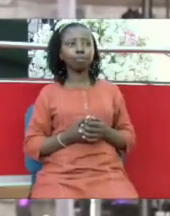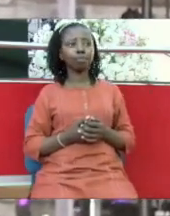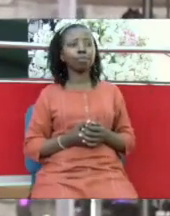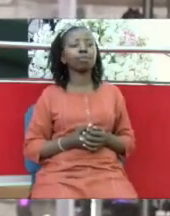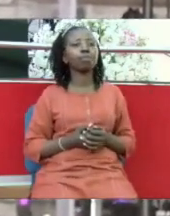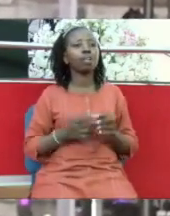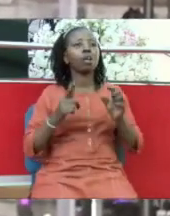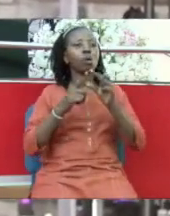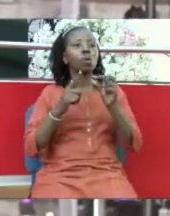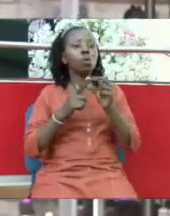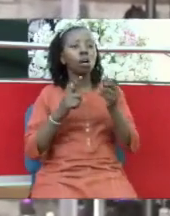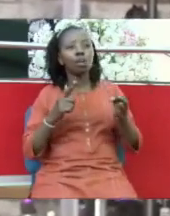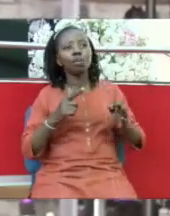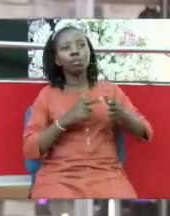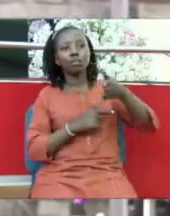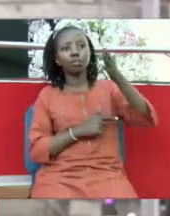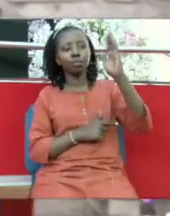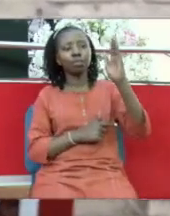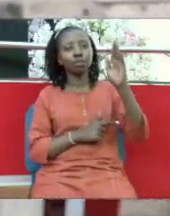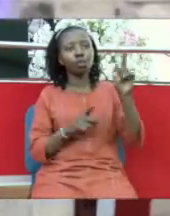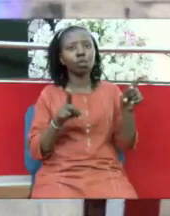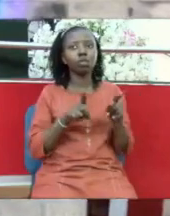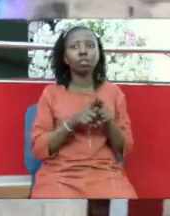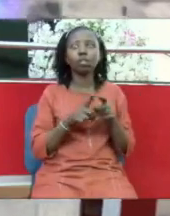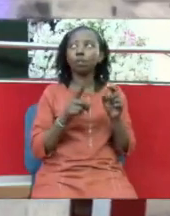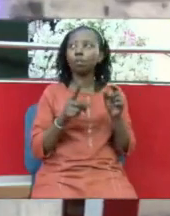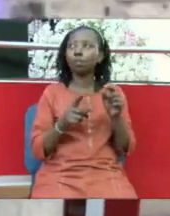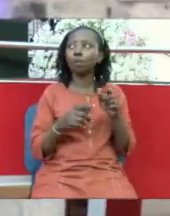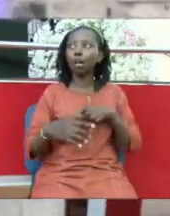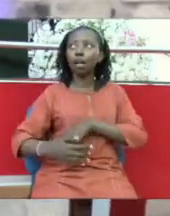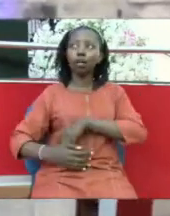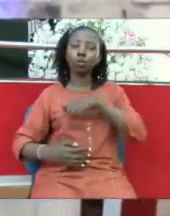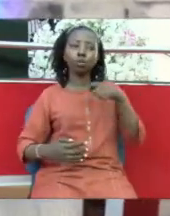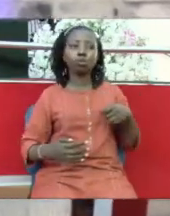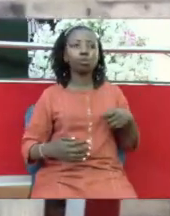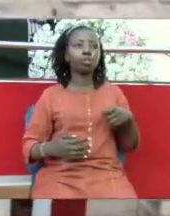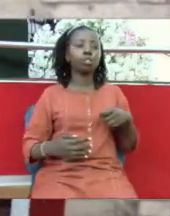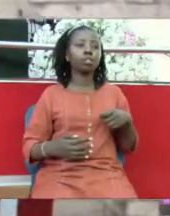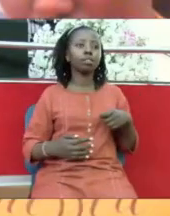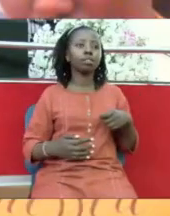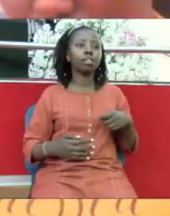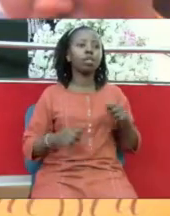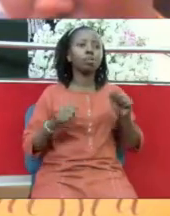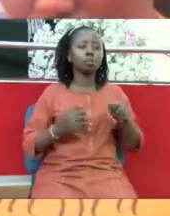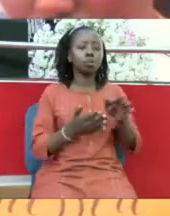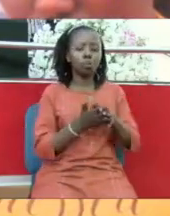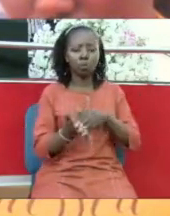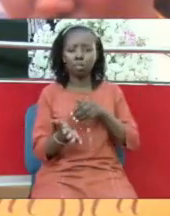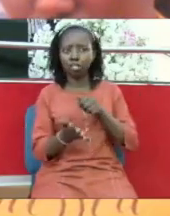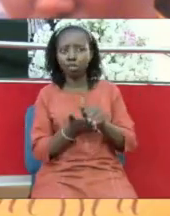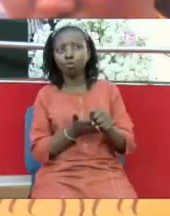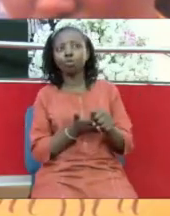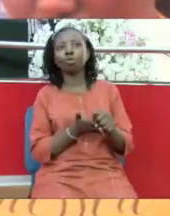The word of God, as a sword, it can attack and demolish